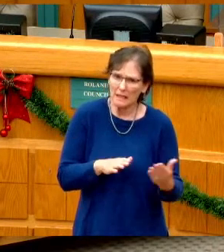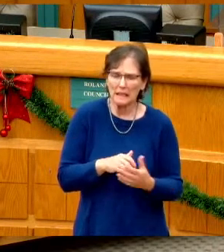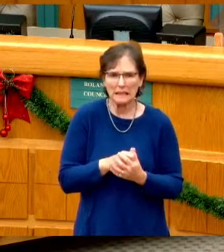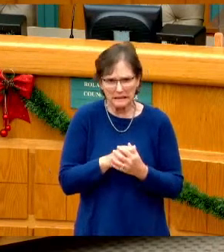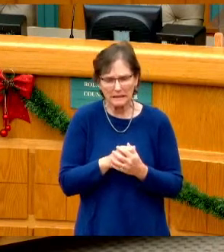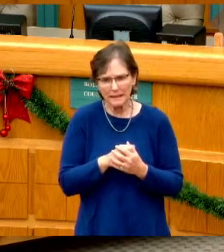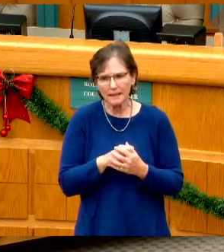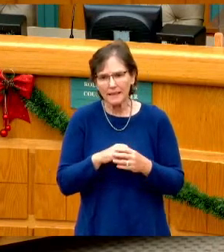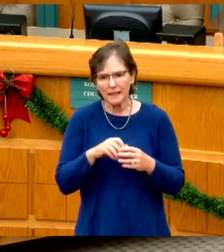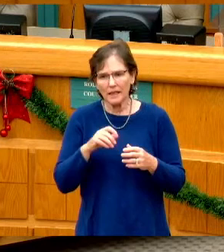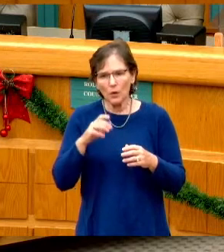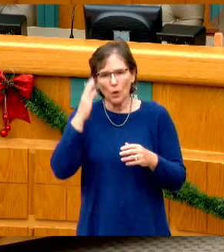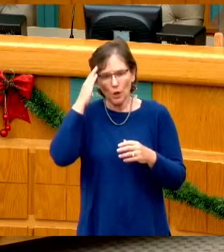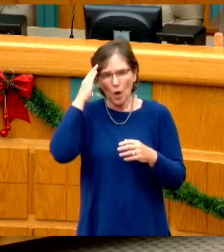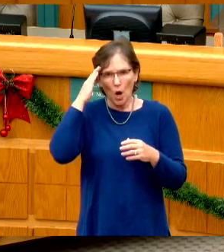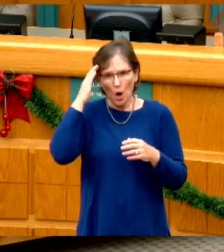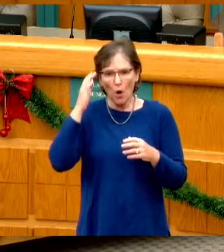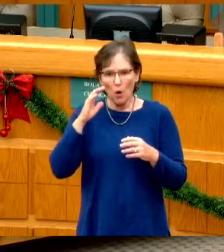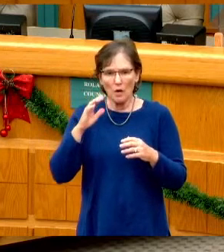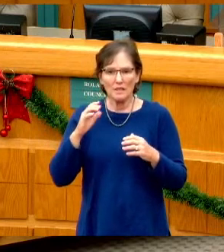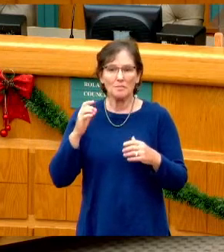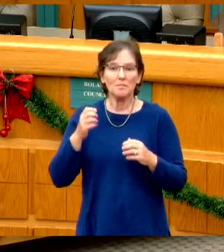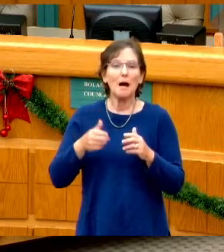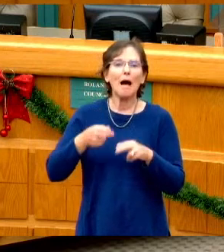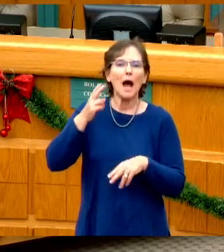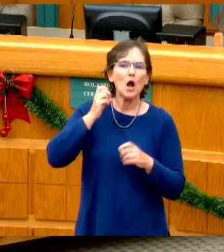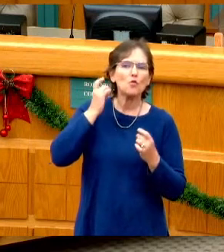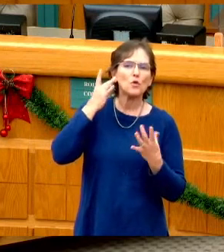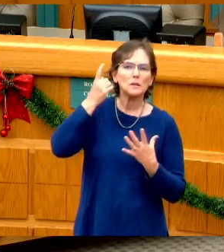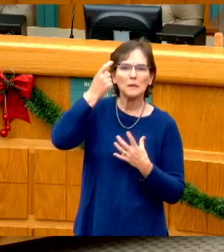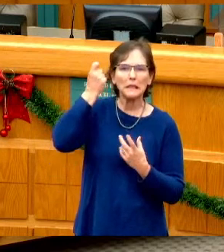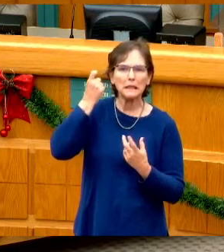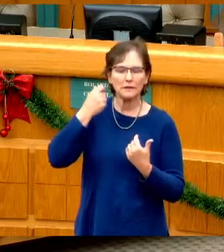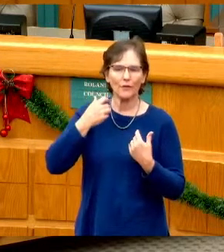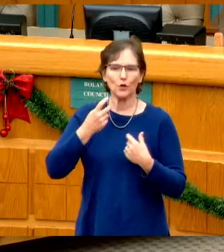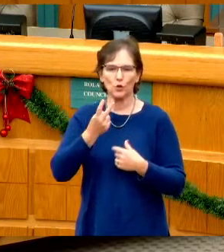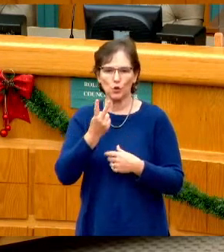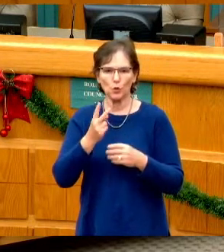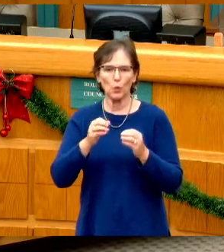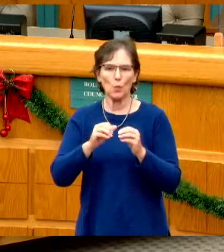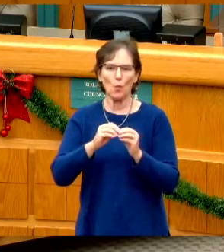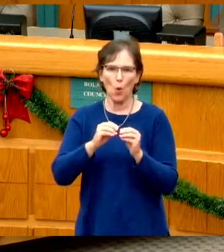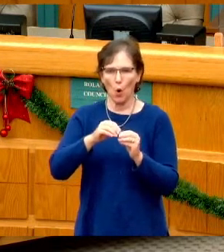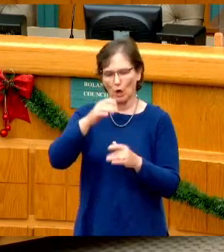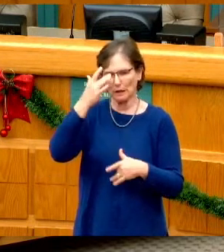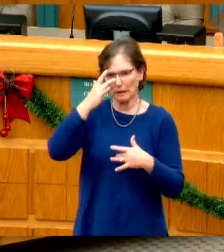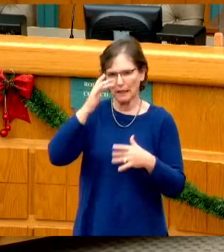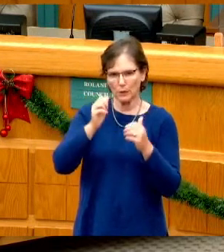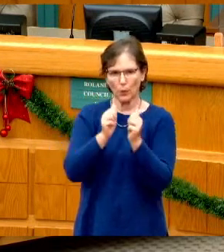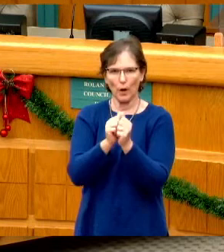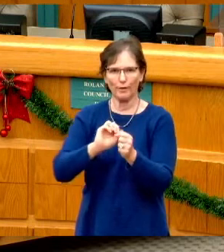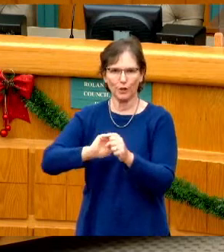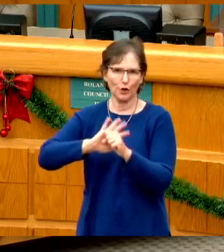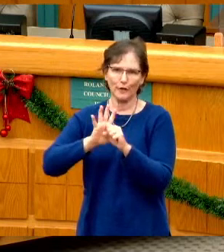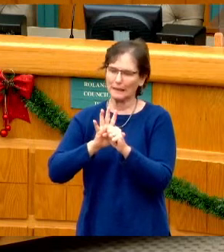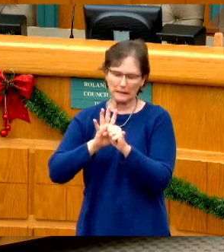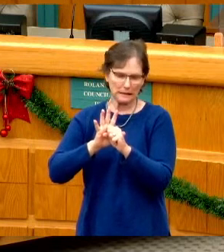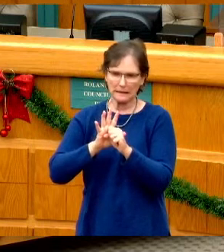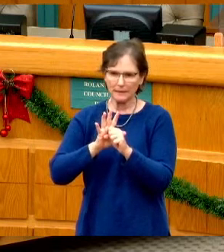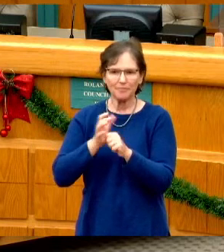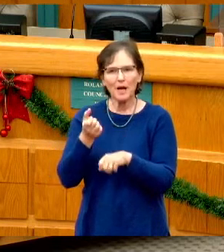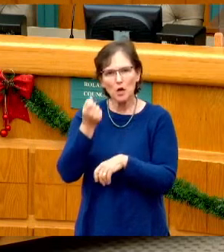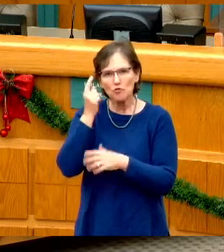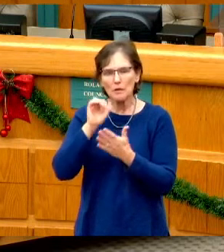and high blood pressure. That doesn't mean that we normally lose individuals because of that. And so COVID-19 can be very